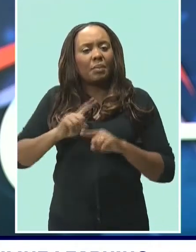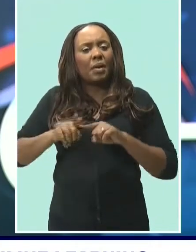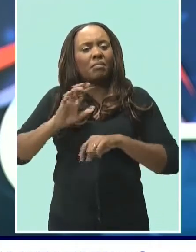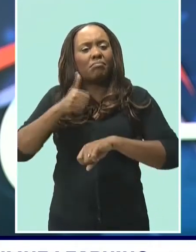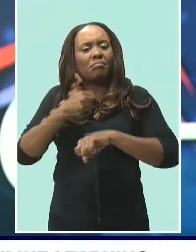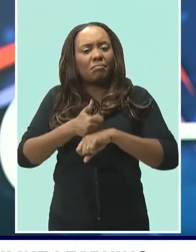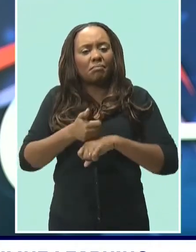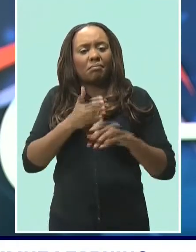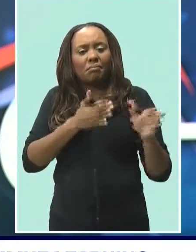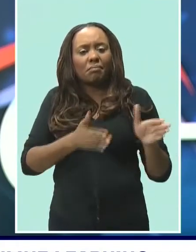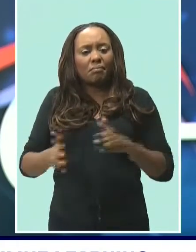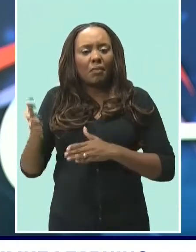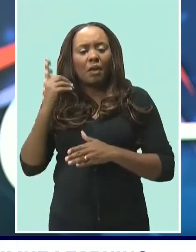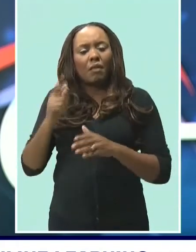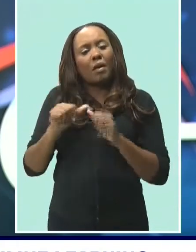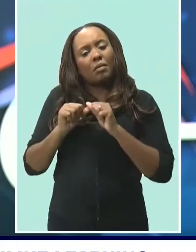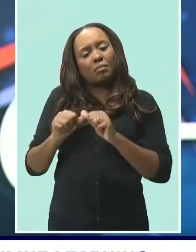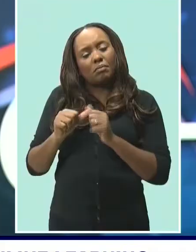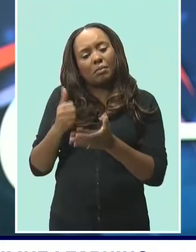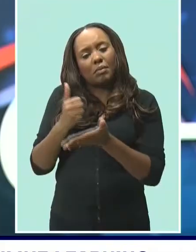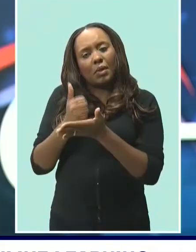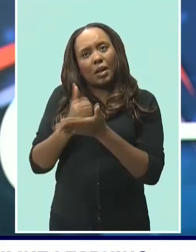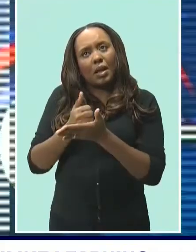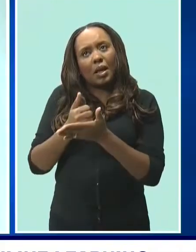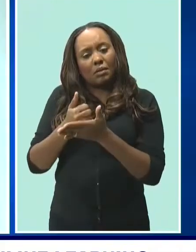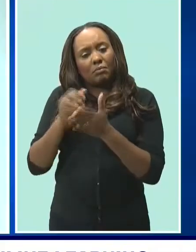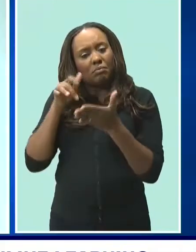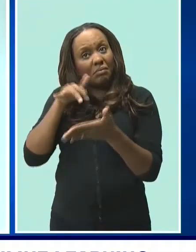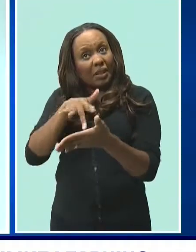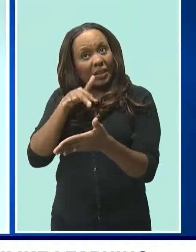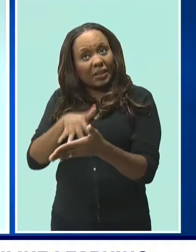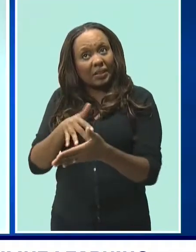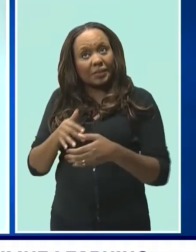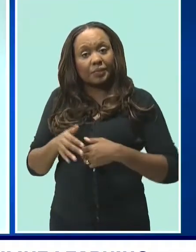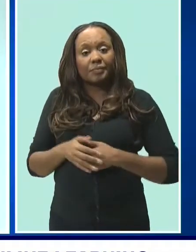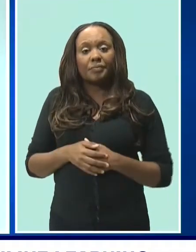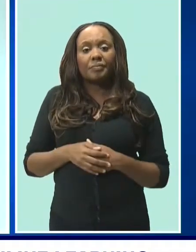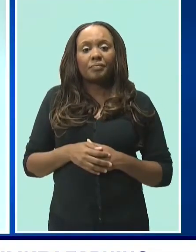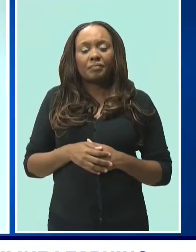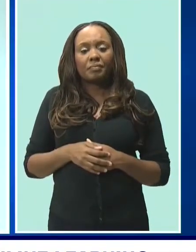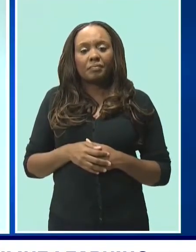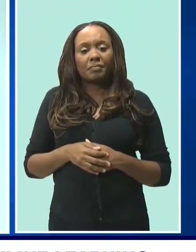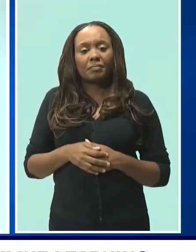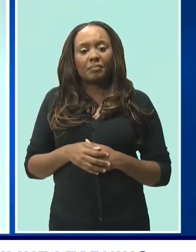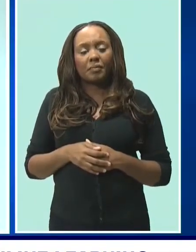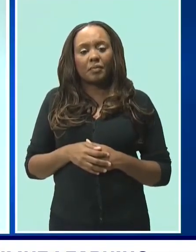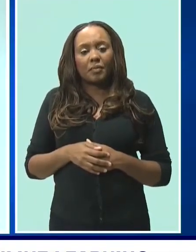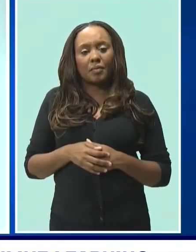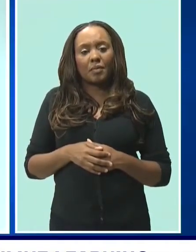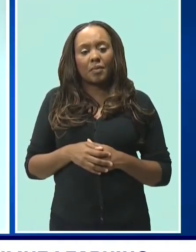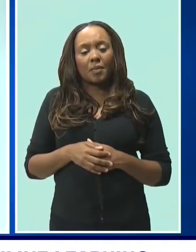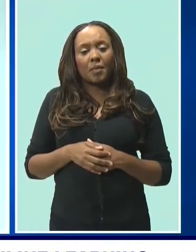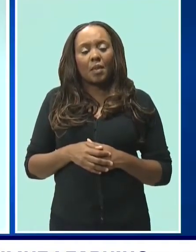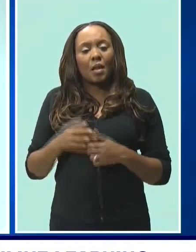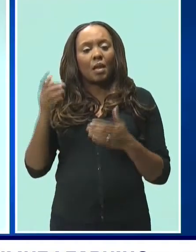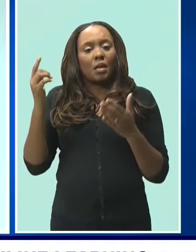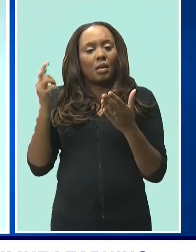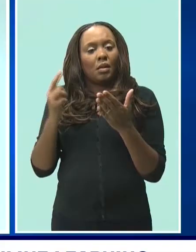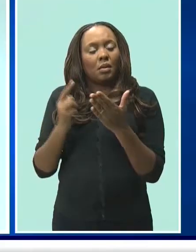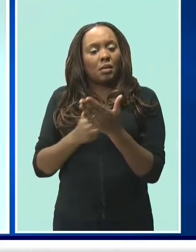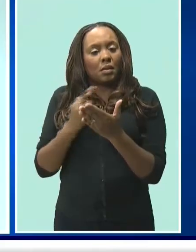its charges continue their studies. Sometimes we would have more than